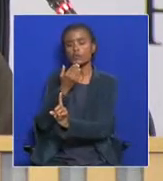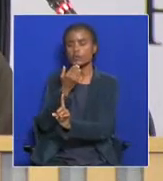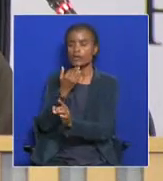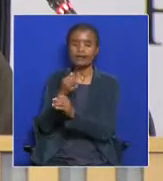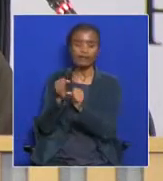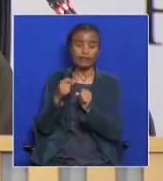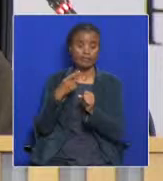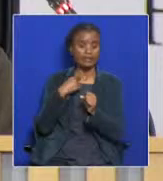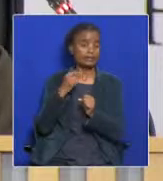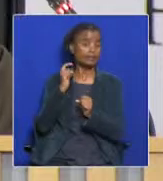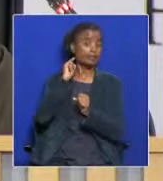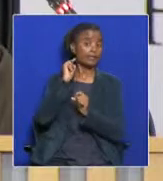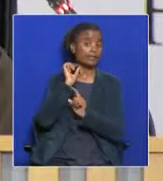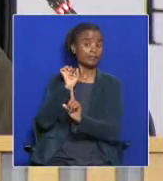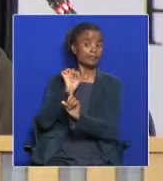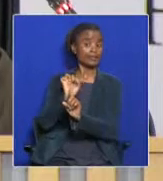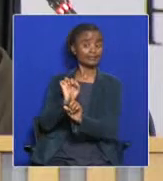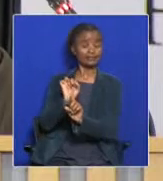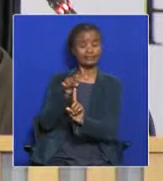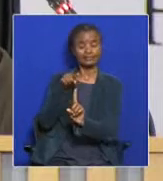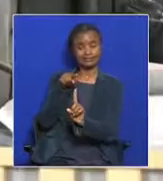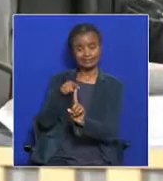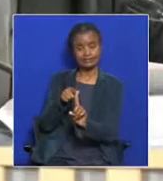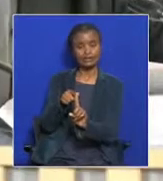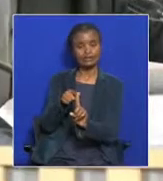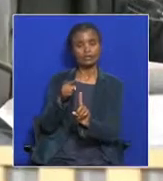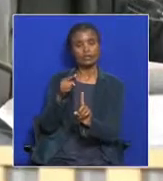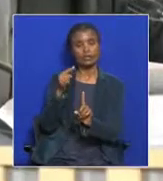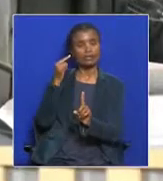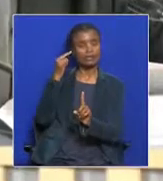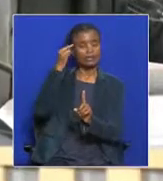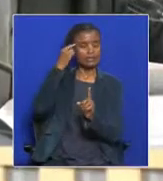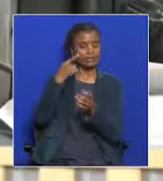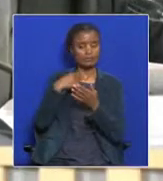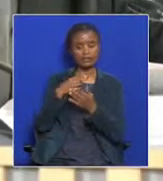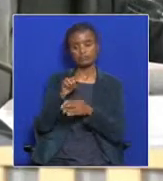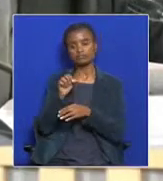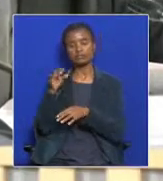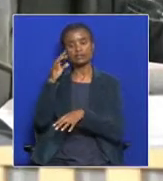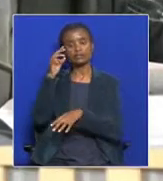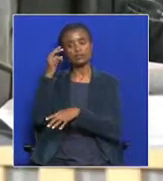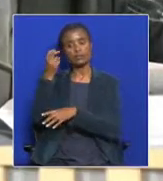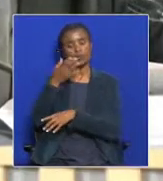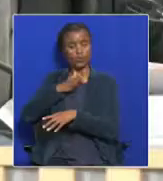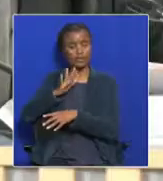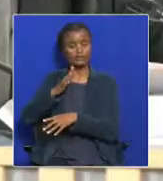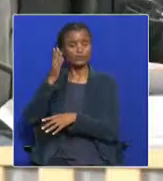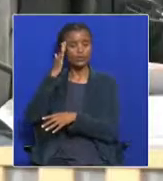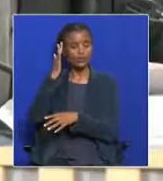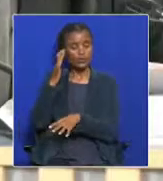was never my intention. Do you, as a matter of course, in your other